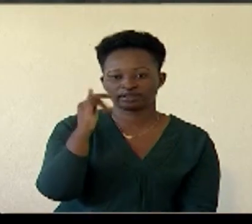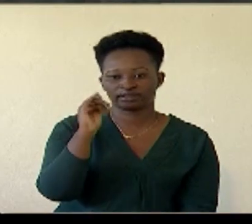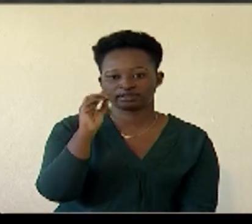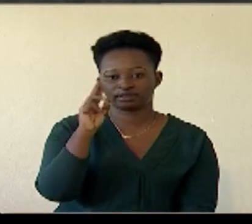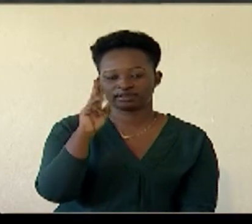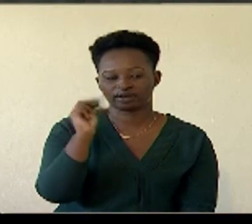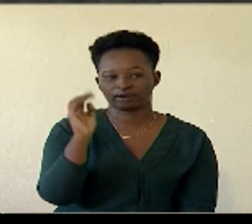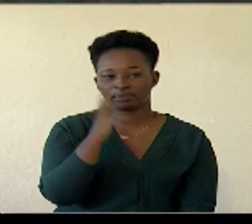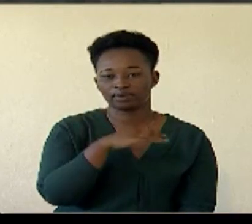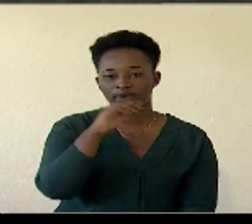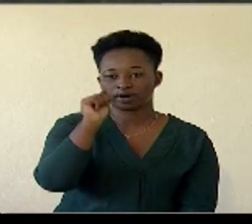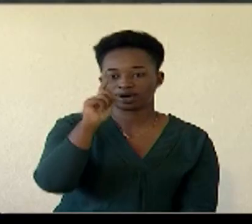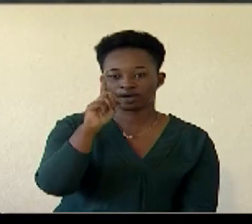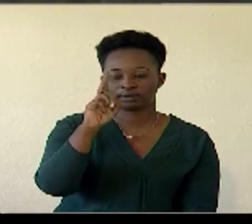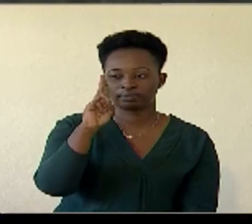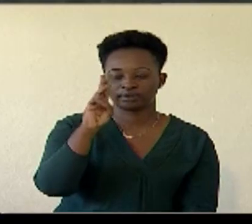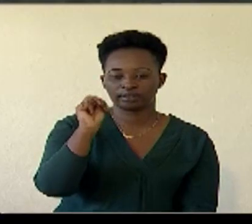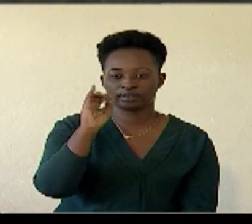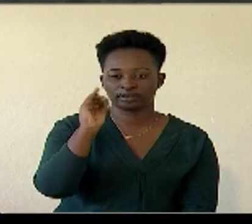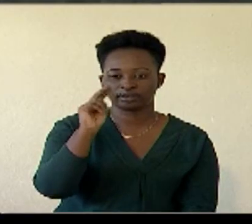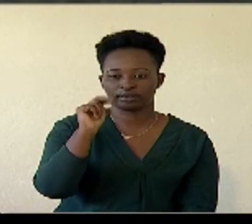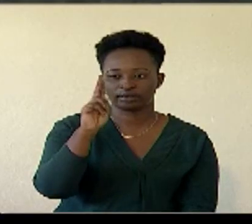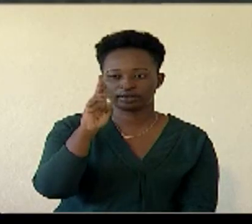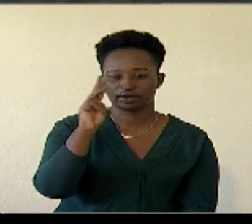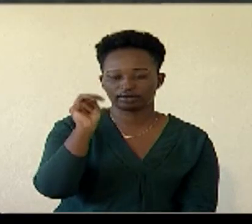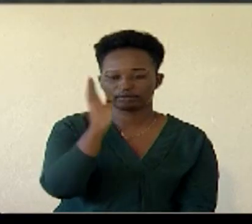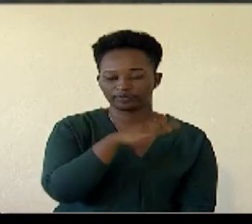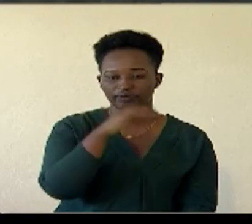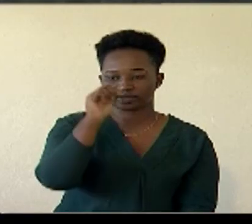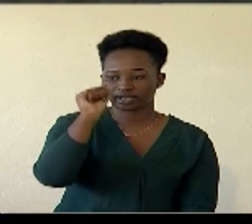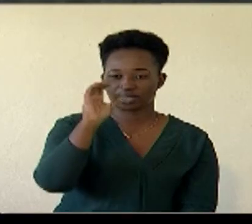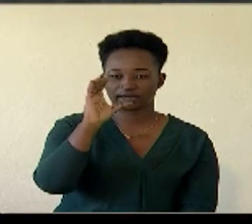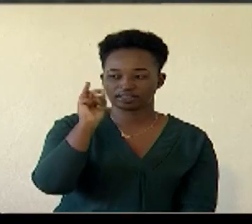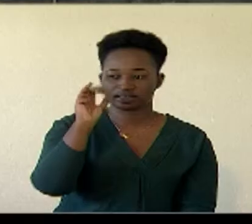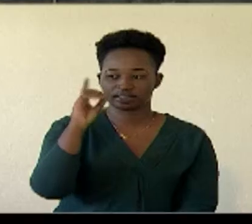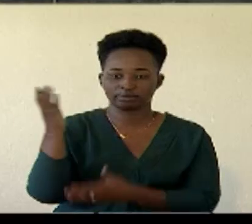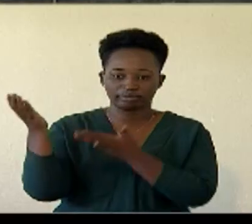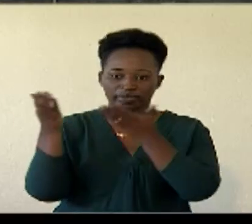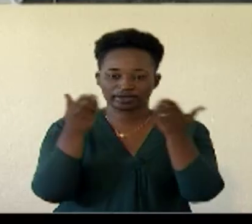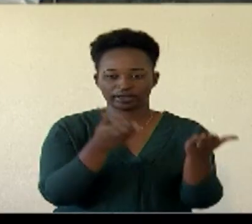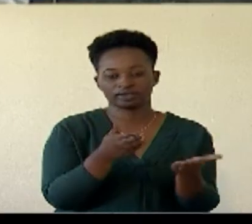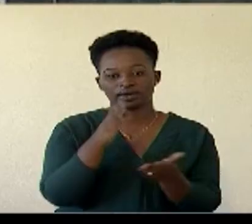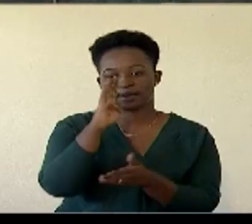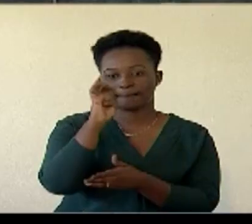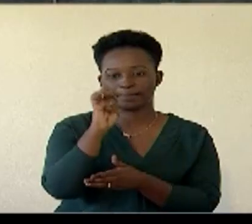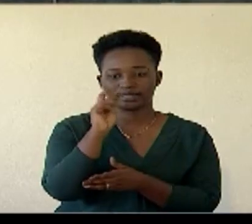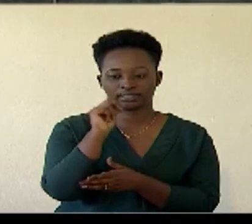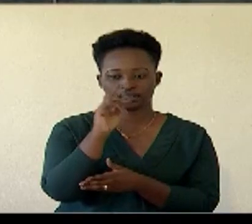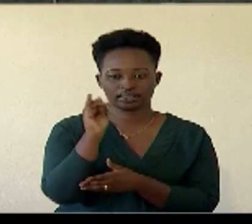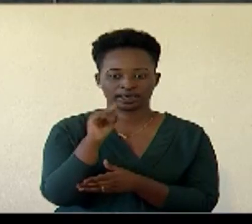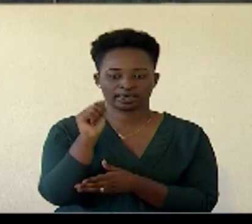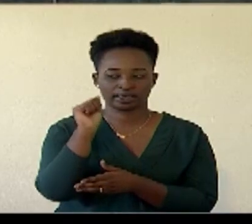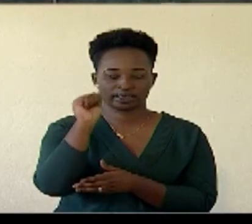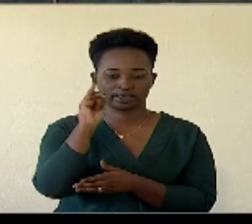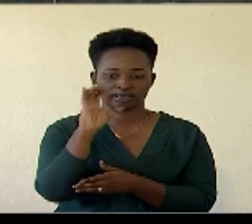to methyl, that is benzyl ethanol that is formed over there. So